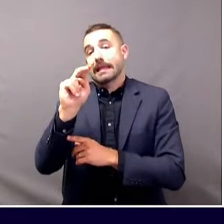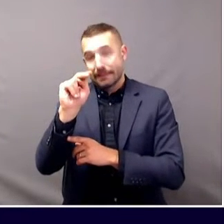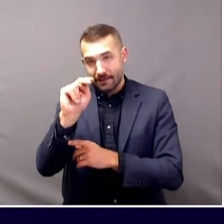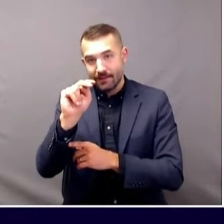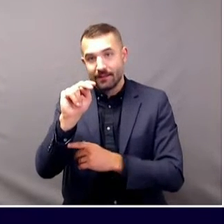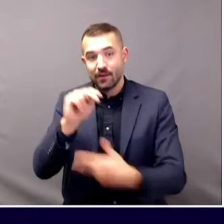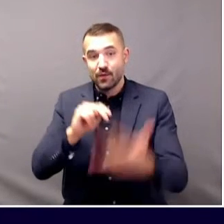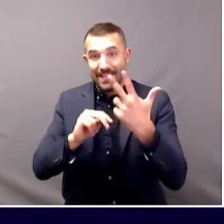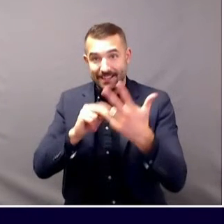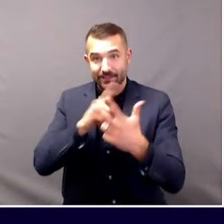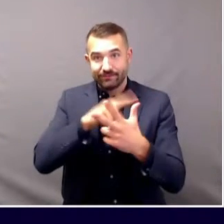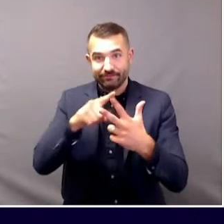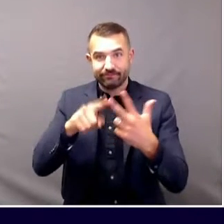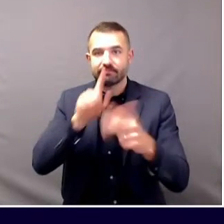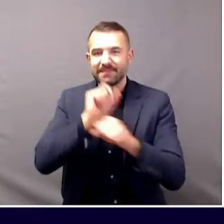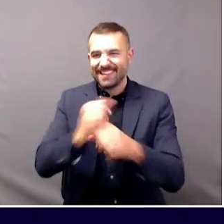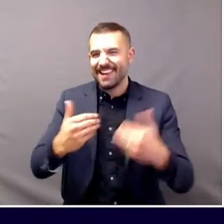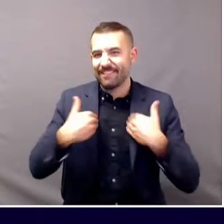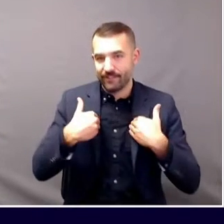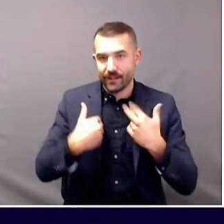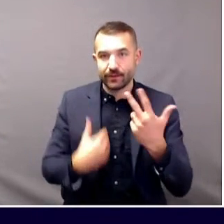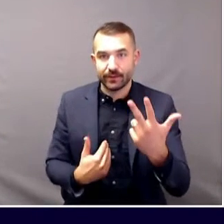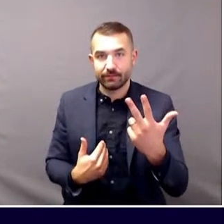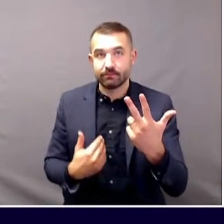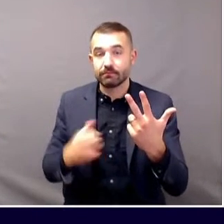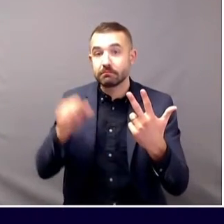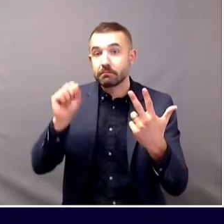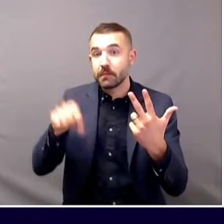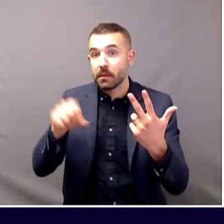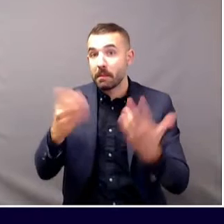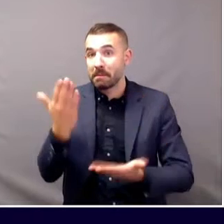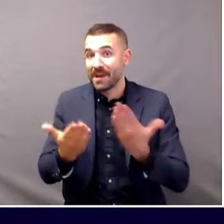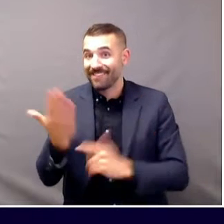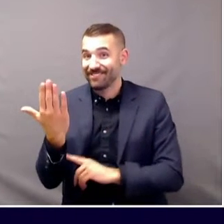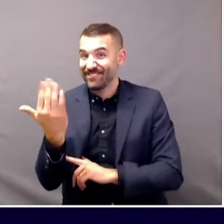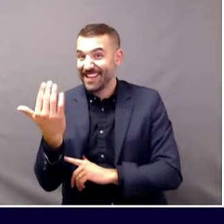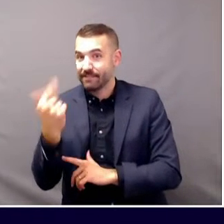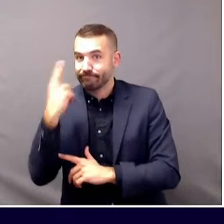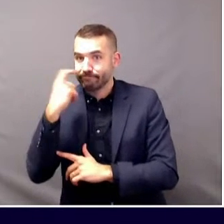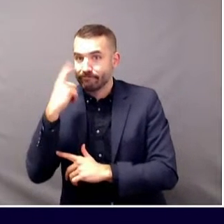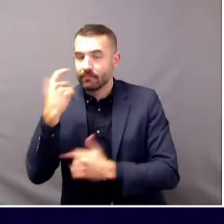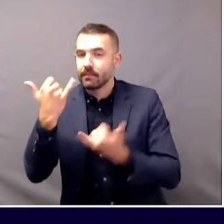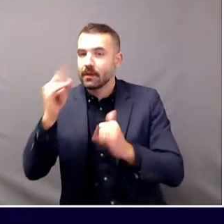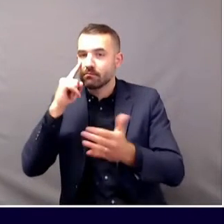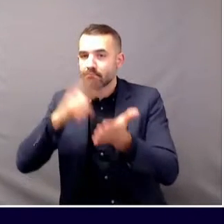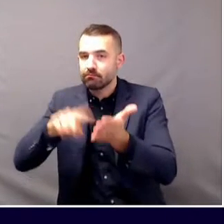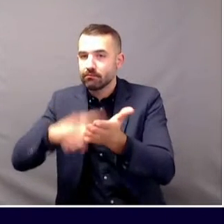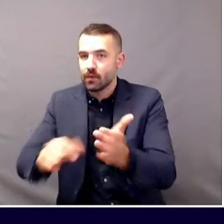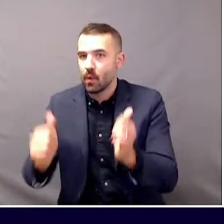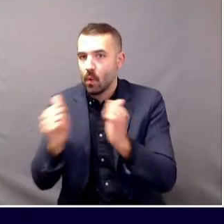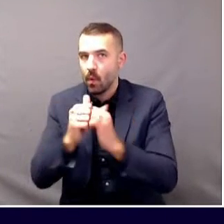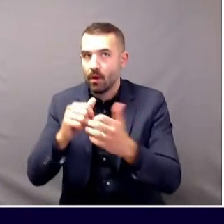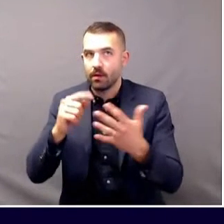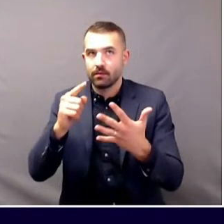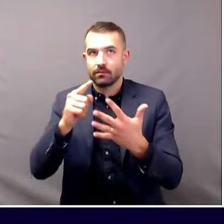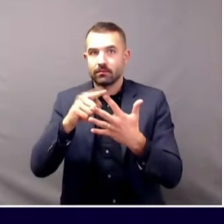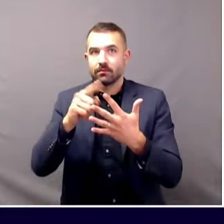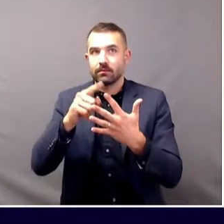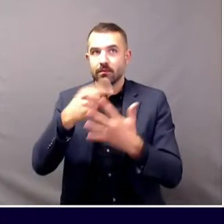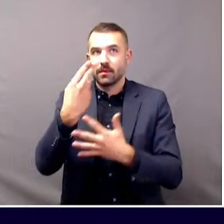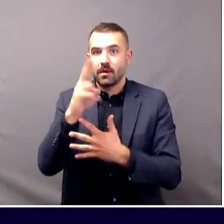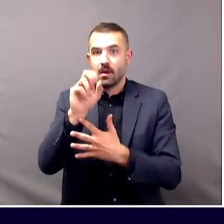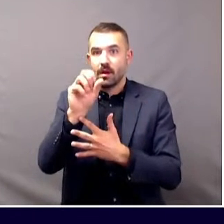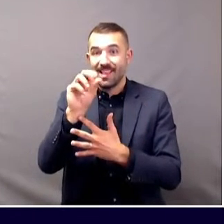investigation into 15 cases of COVID-19 associated with Husson University. Also, we've opened